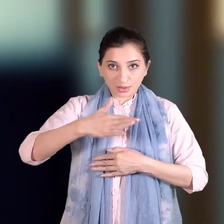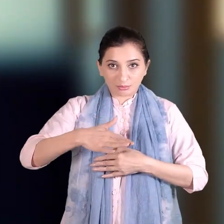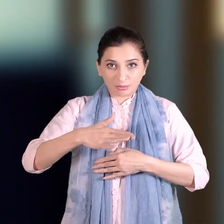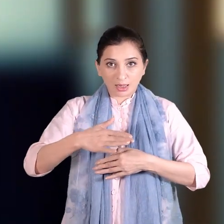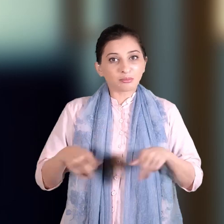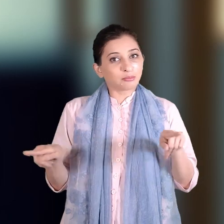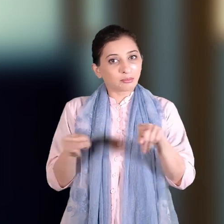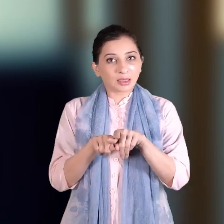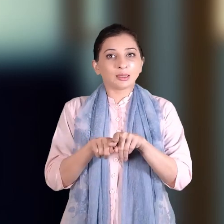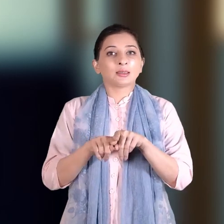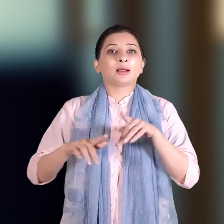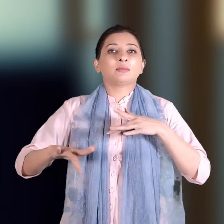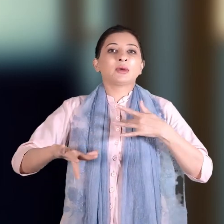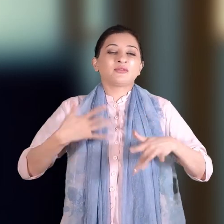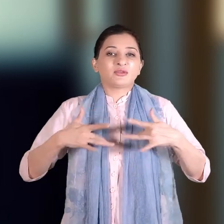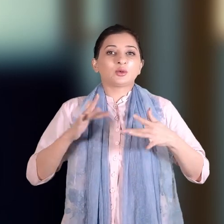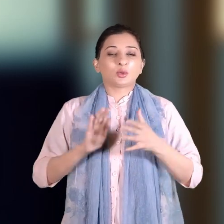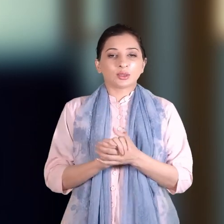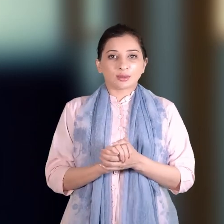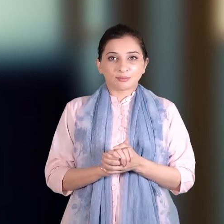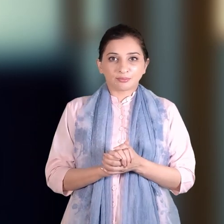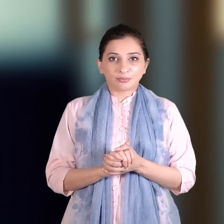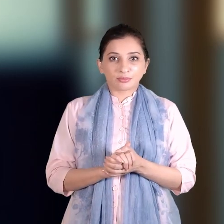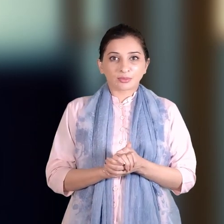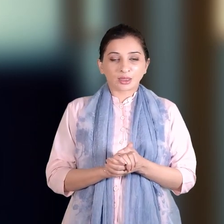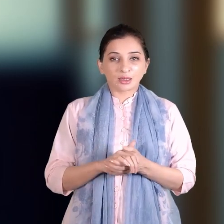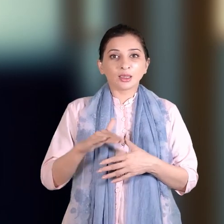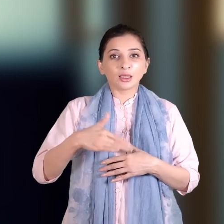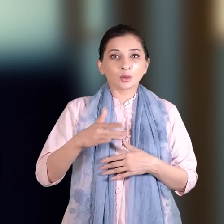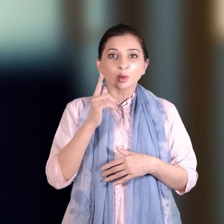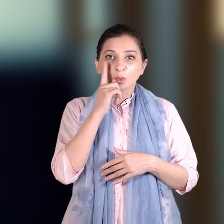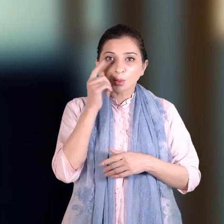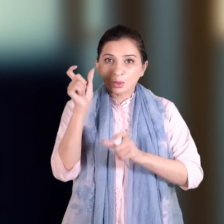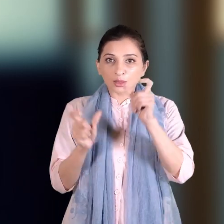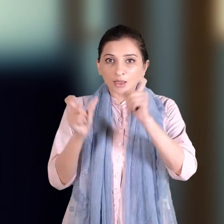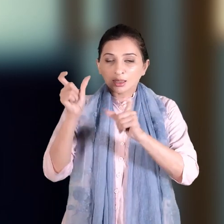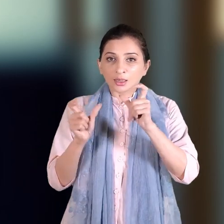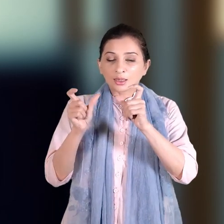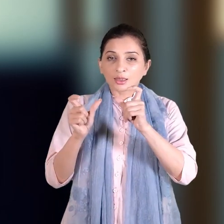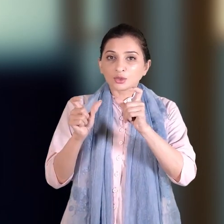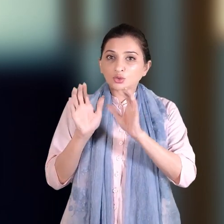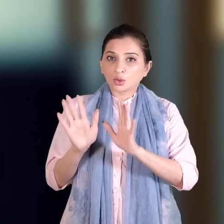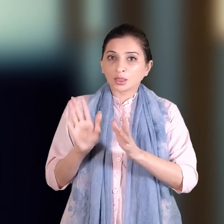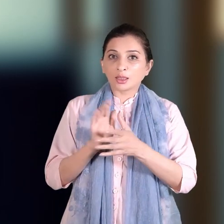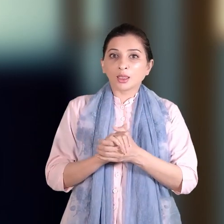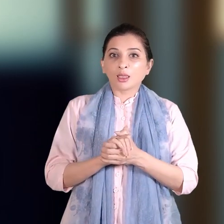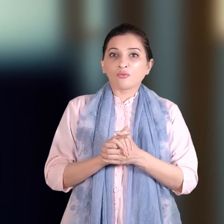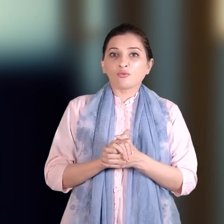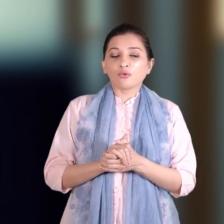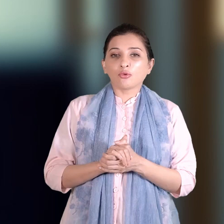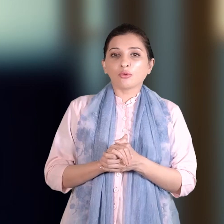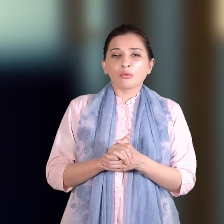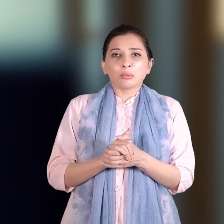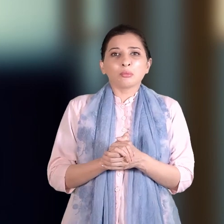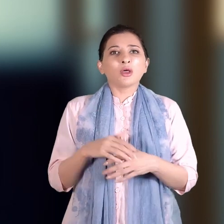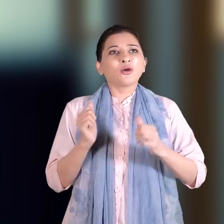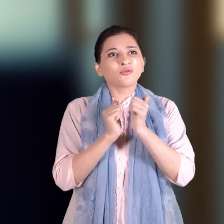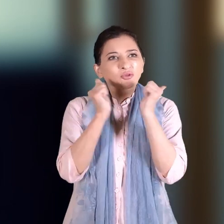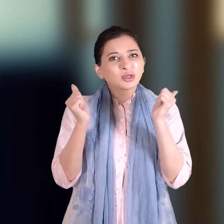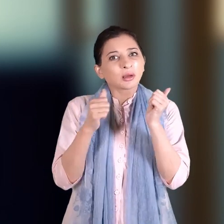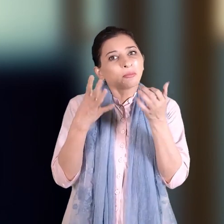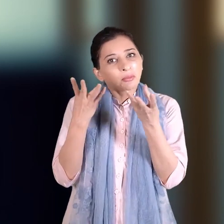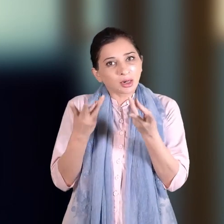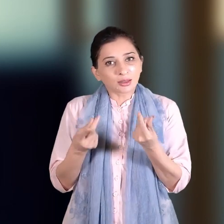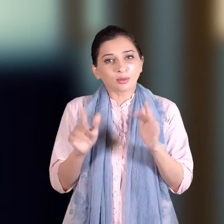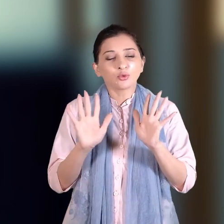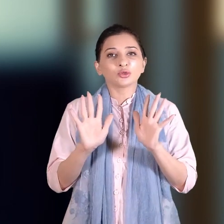Another distressing struggle that women during this time go through is the loss of independence, freedom,